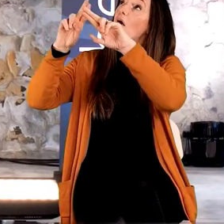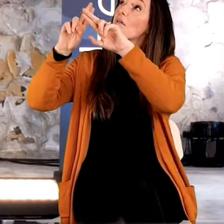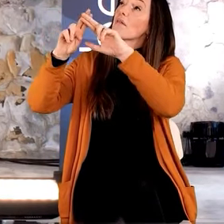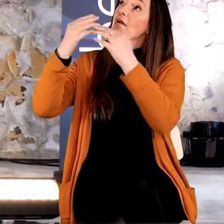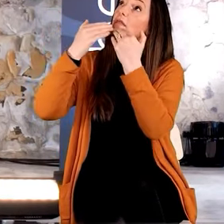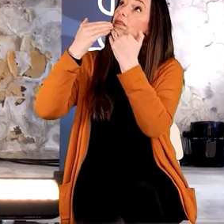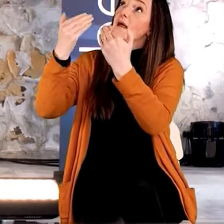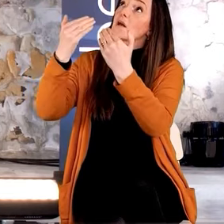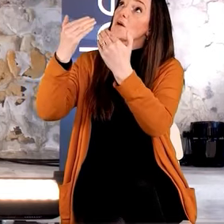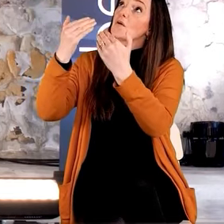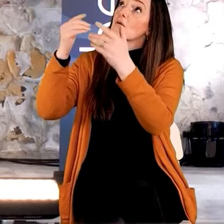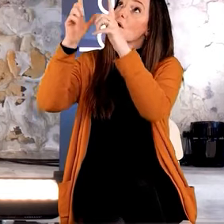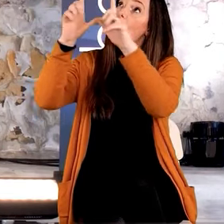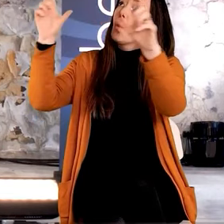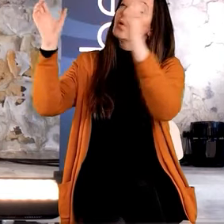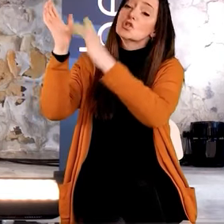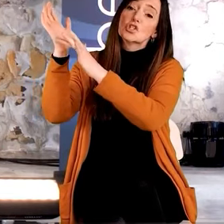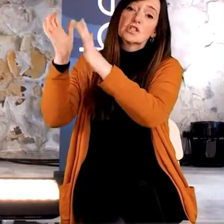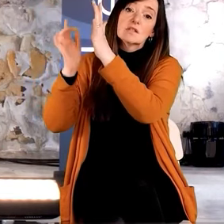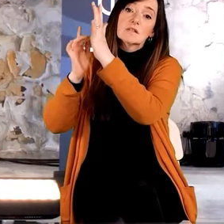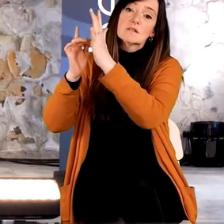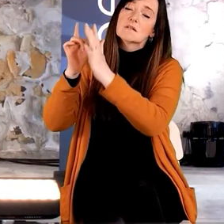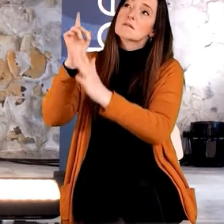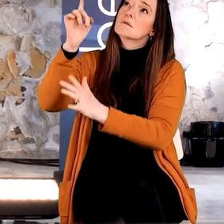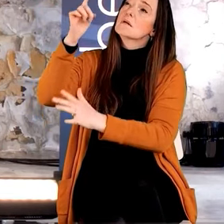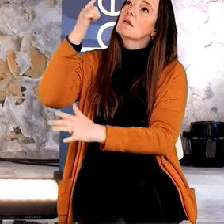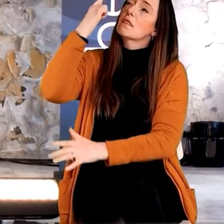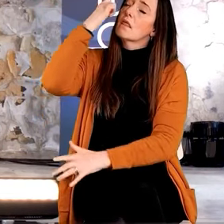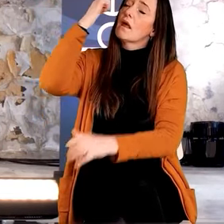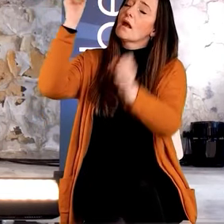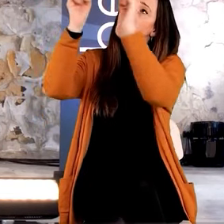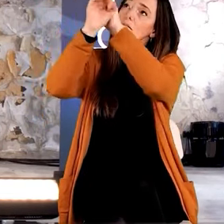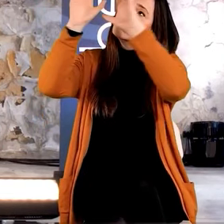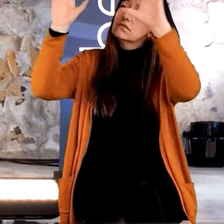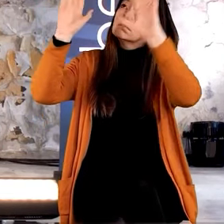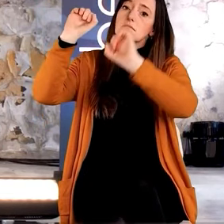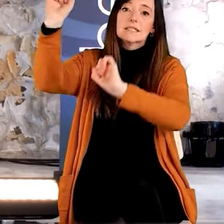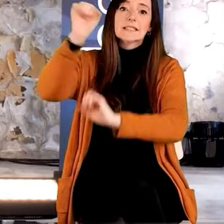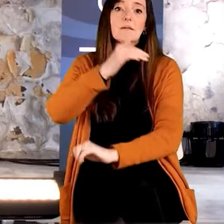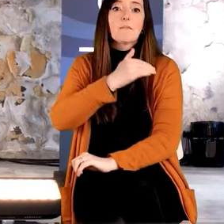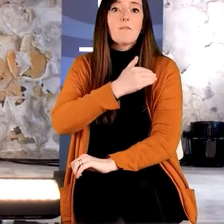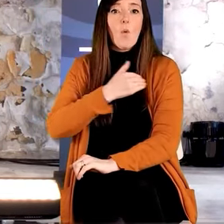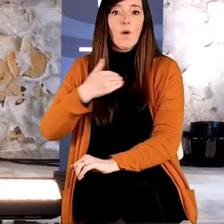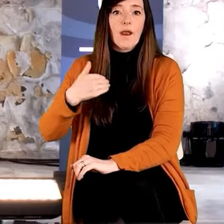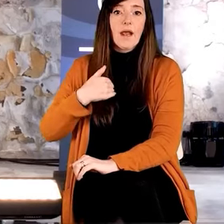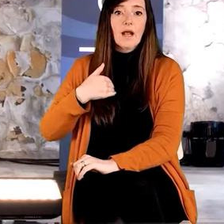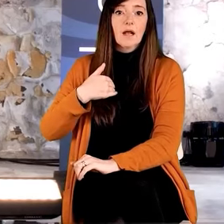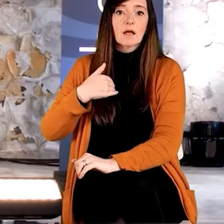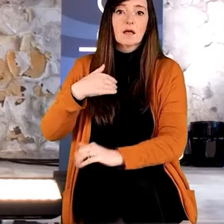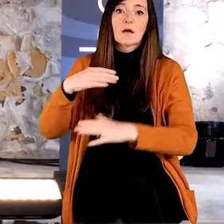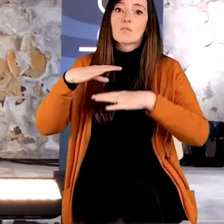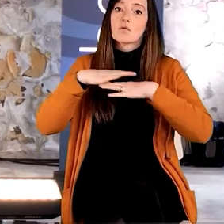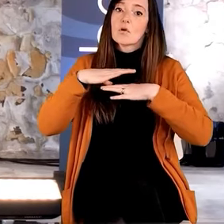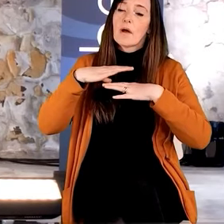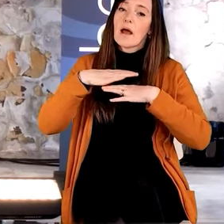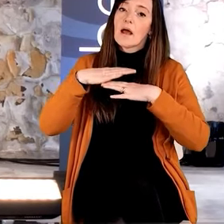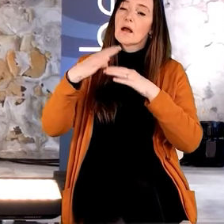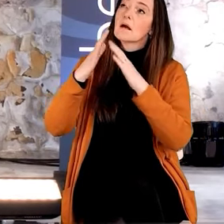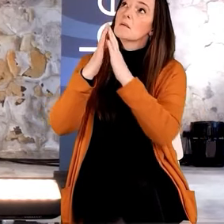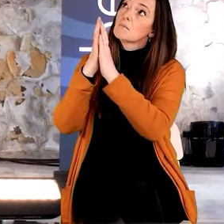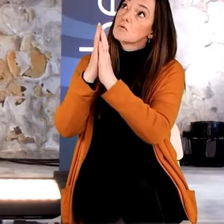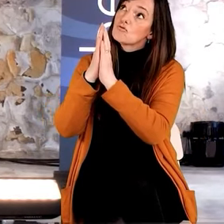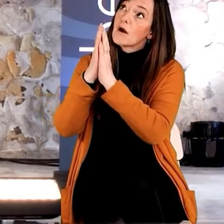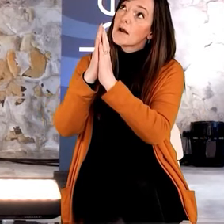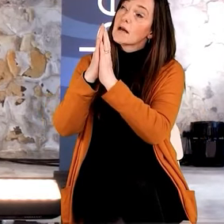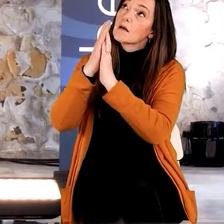Gracious God, our Heavenly Father, we thank you for the Lord Jesus. We think of him in his morning times of prayer, preparing,